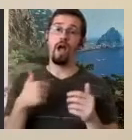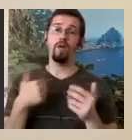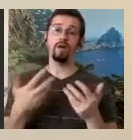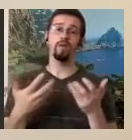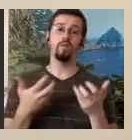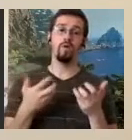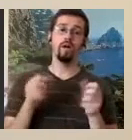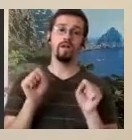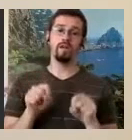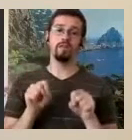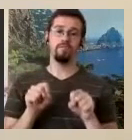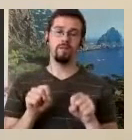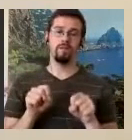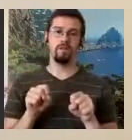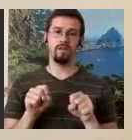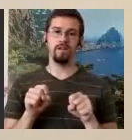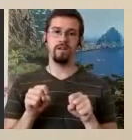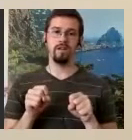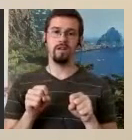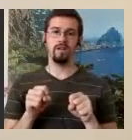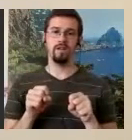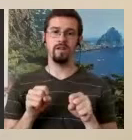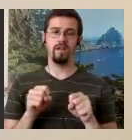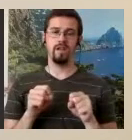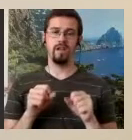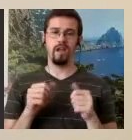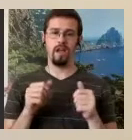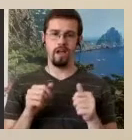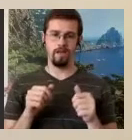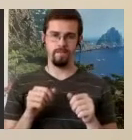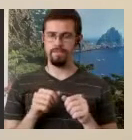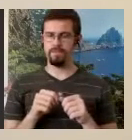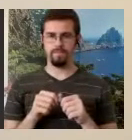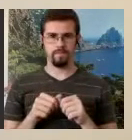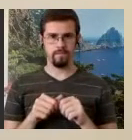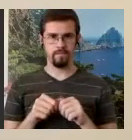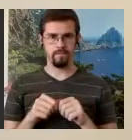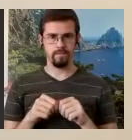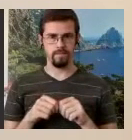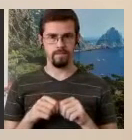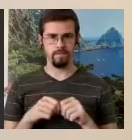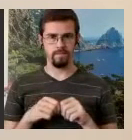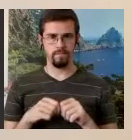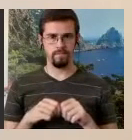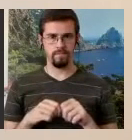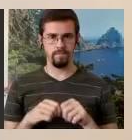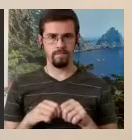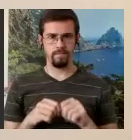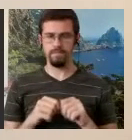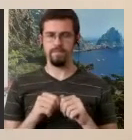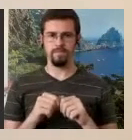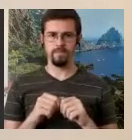written. There's really some beautiful writing in there. Yes, I hope to make the thesis